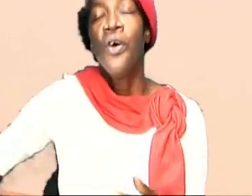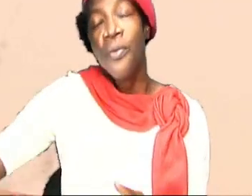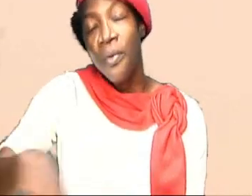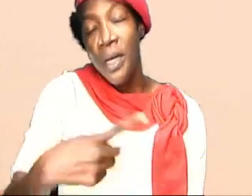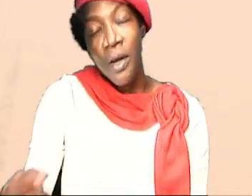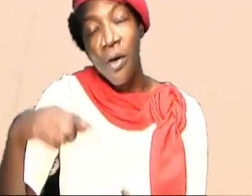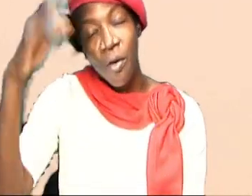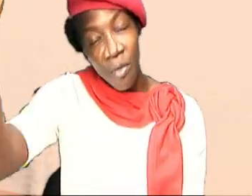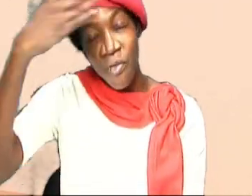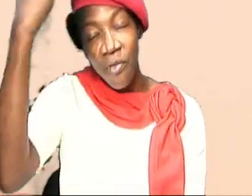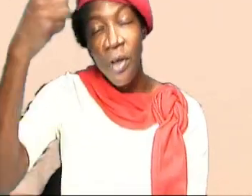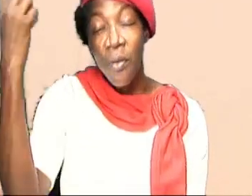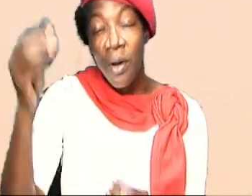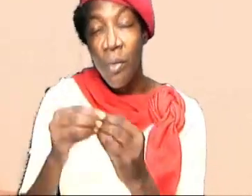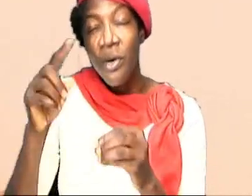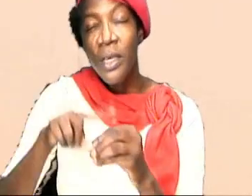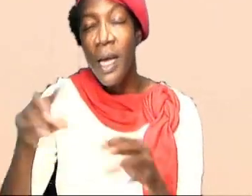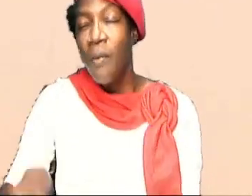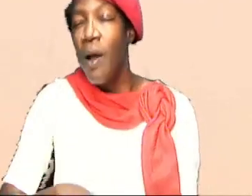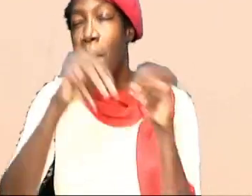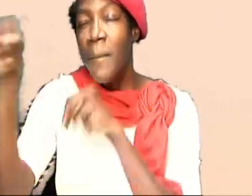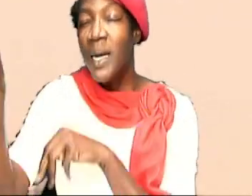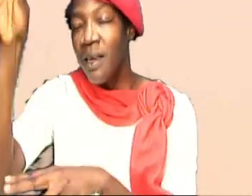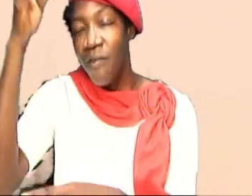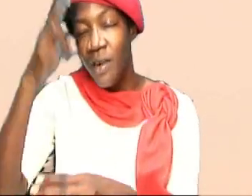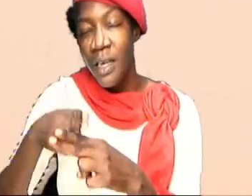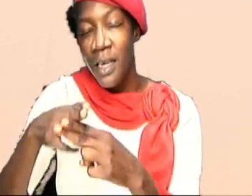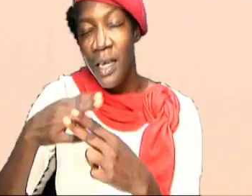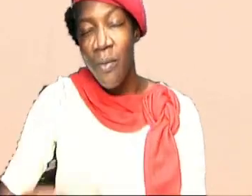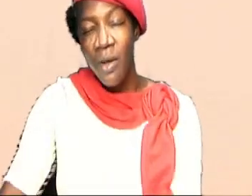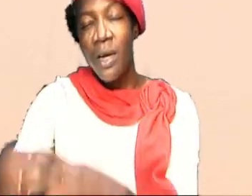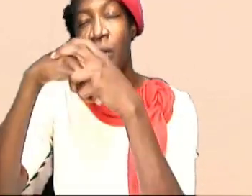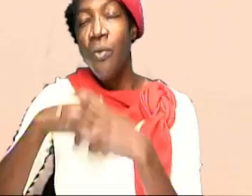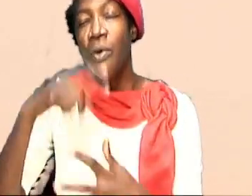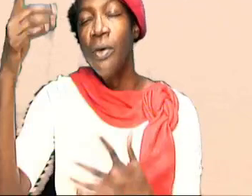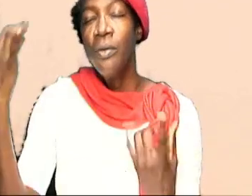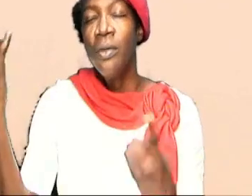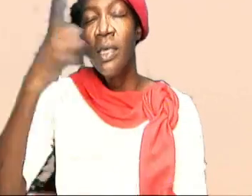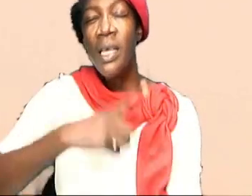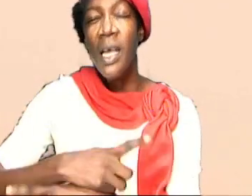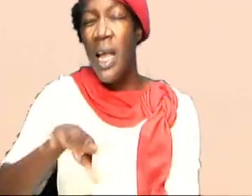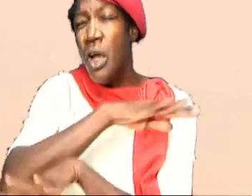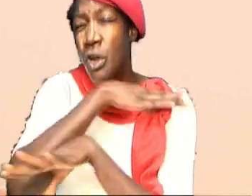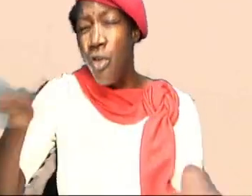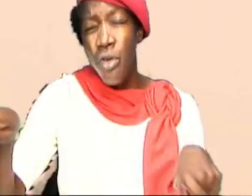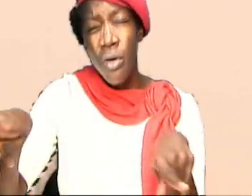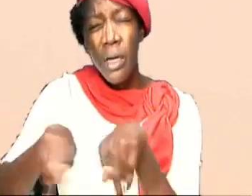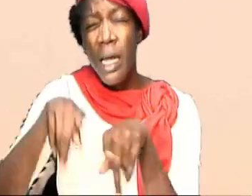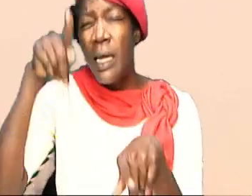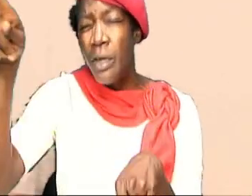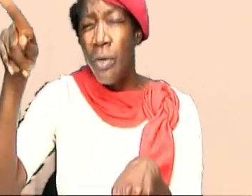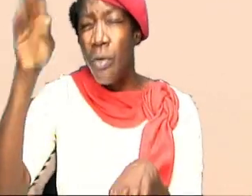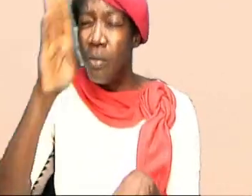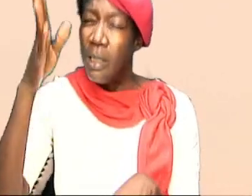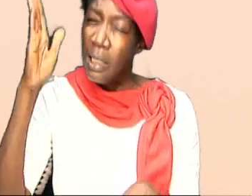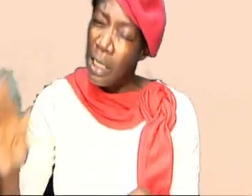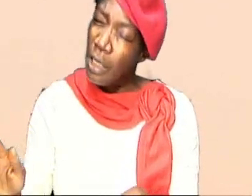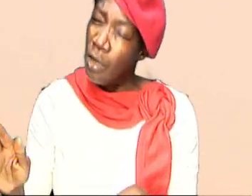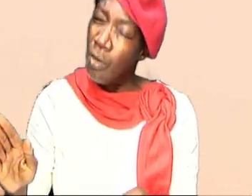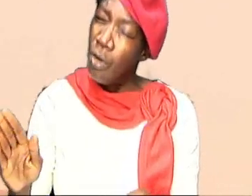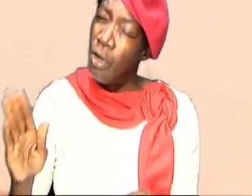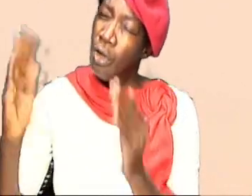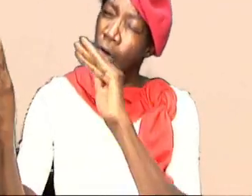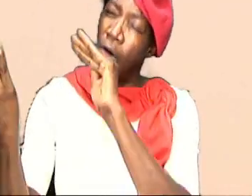before you one more time. We magnify your name. We adore you today. There is none like you, none beside you, none to even